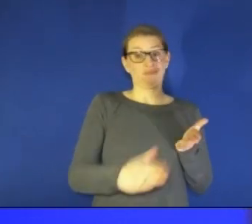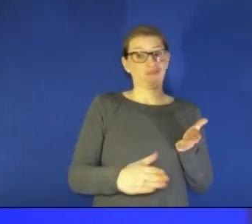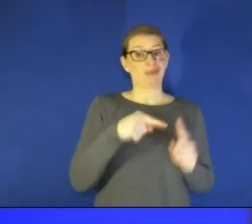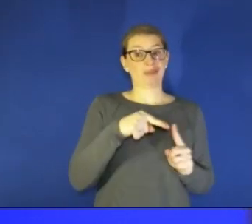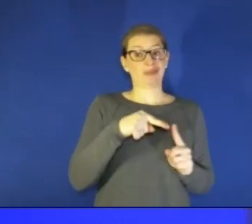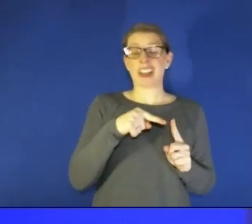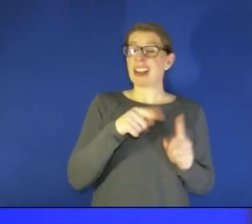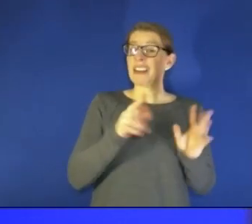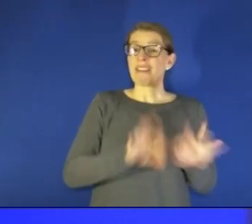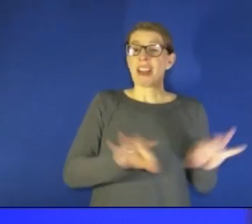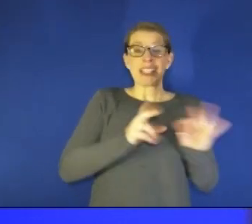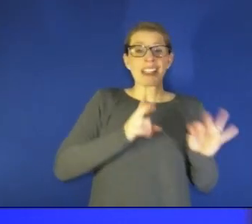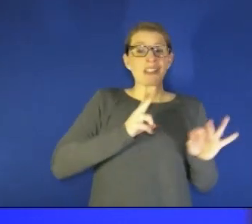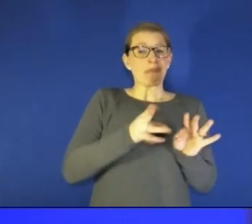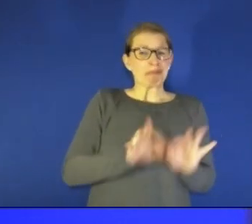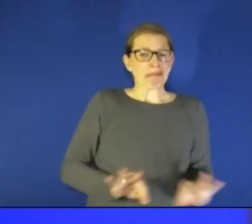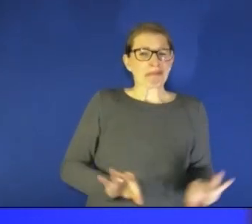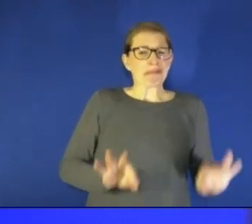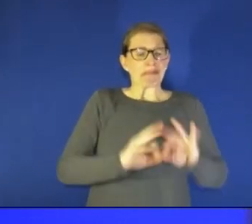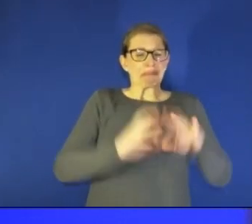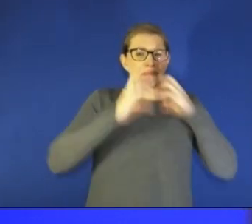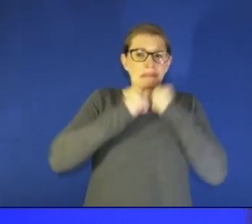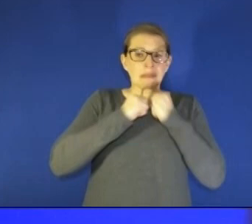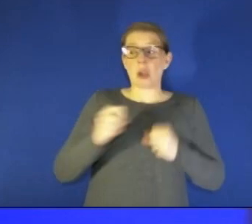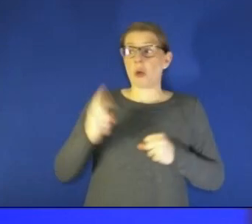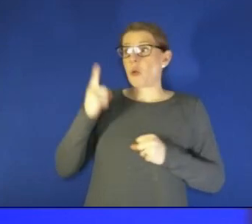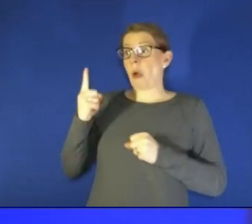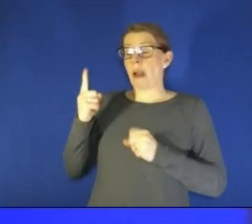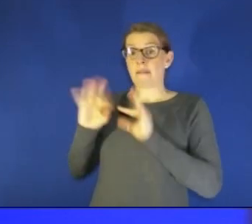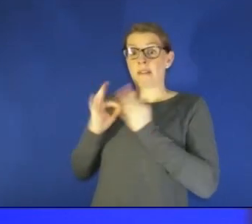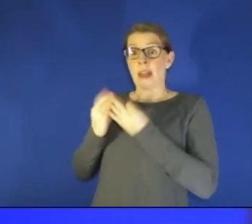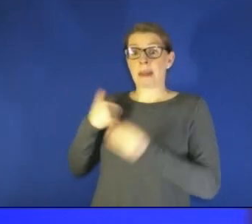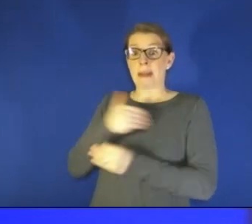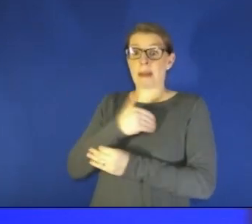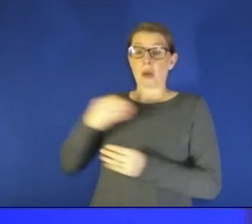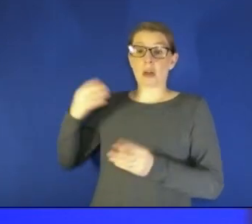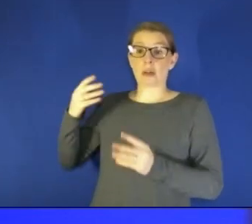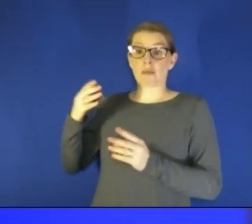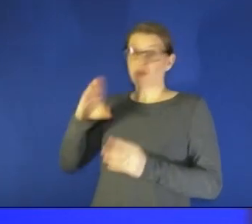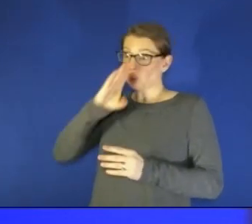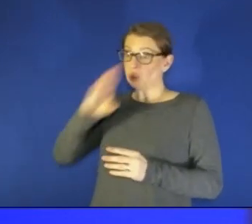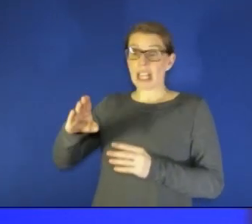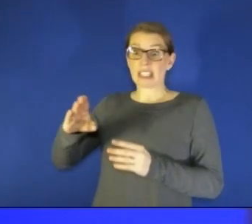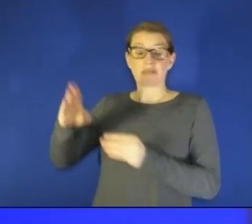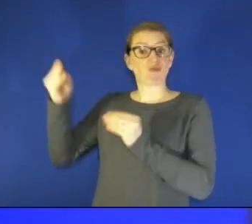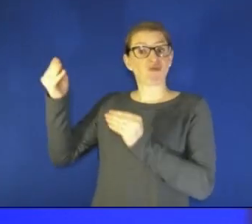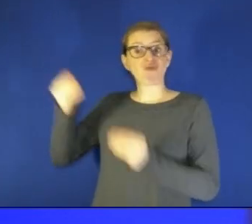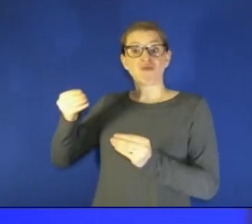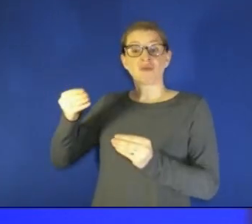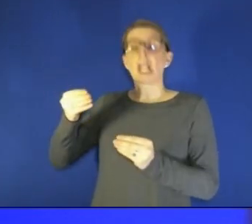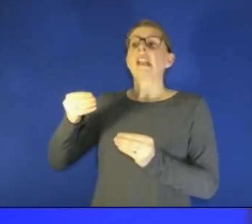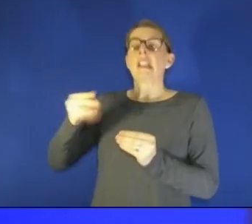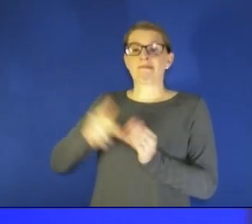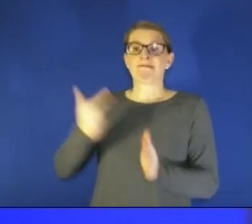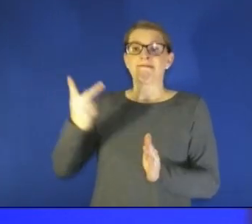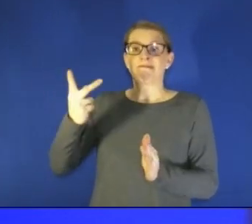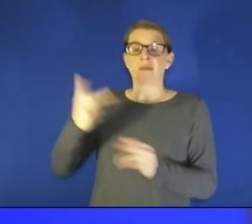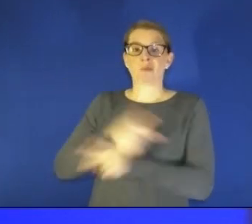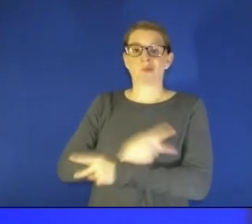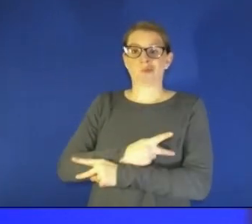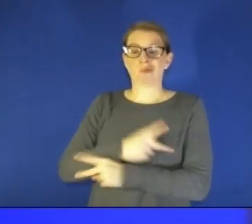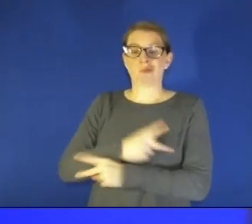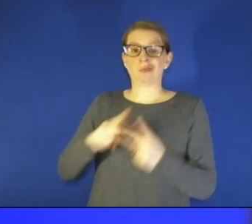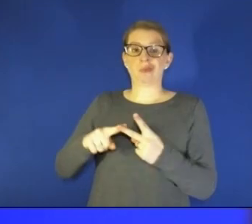history. Having one direct family member can increase your risk by about 2-fold. Having 2 direct family members will increase you by